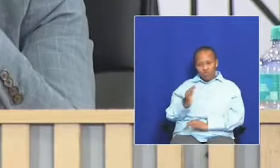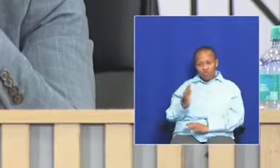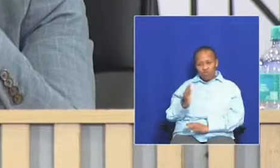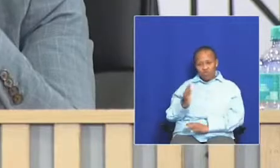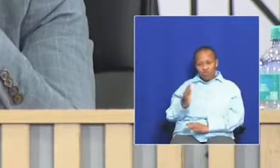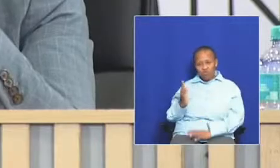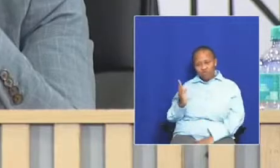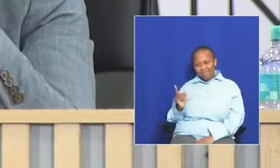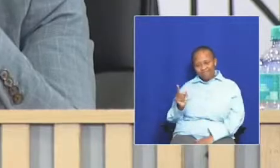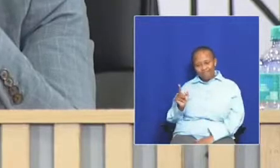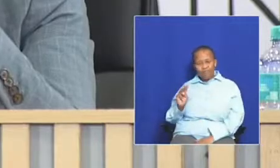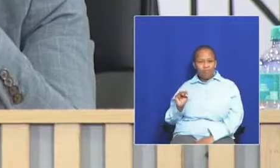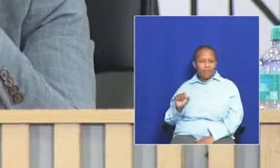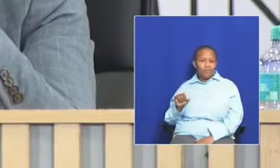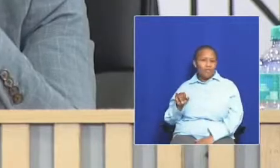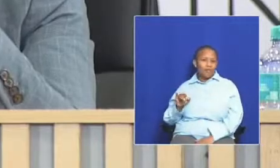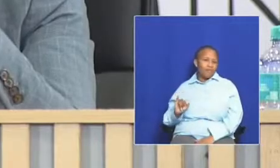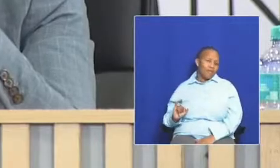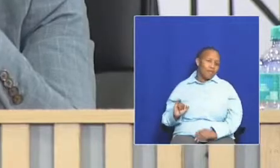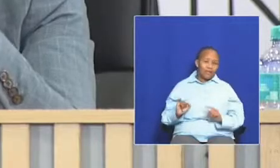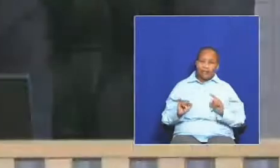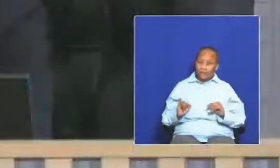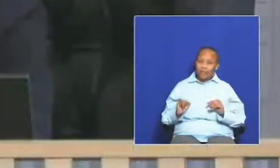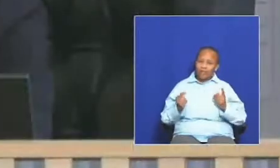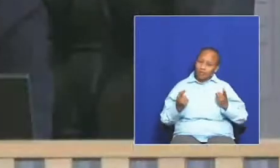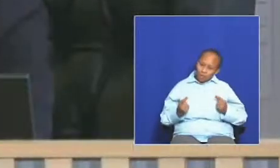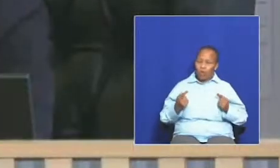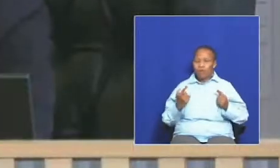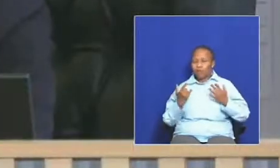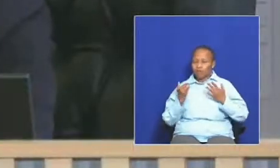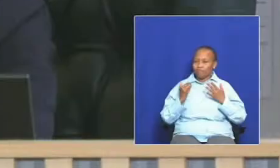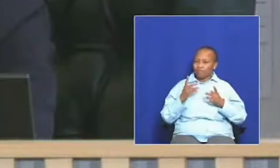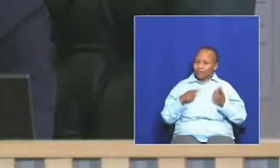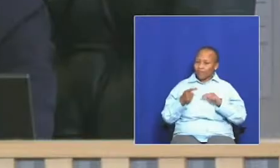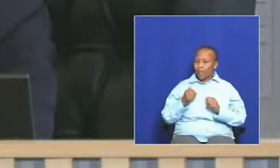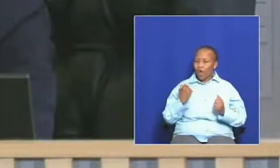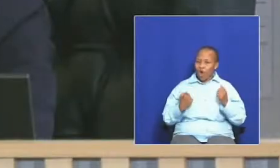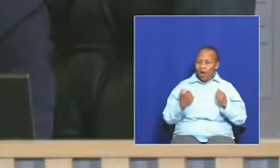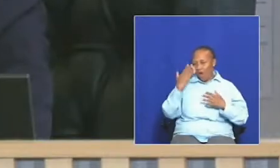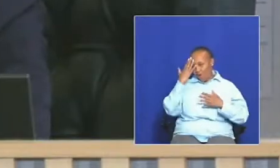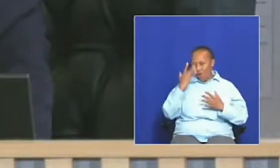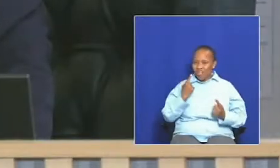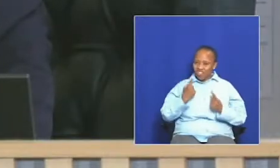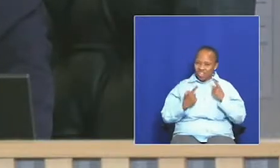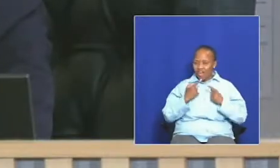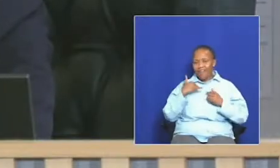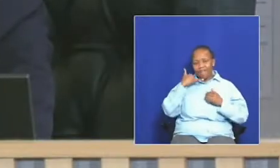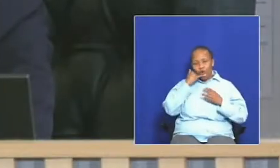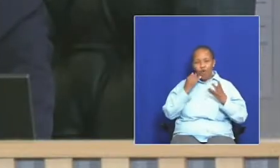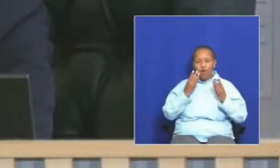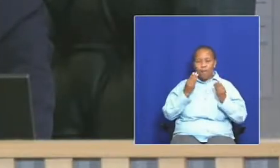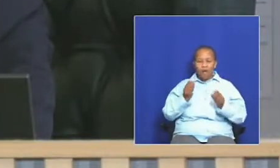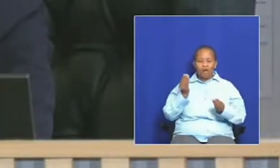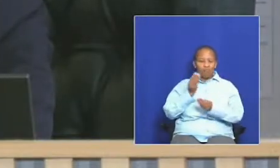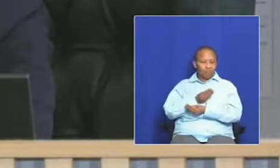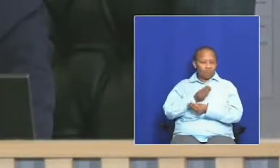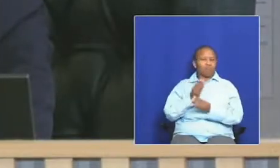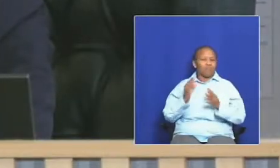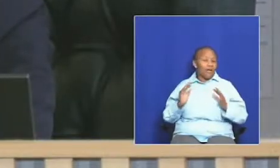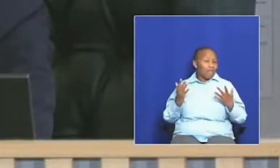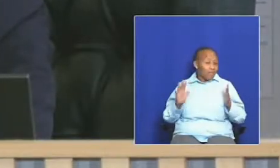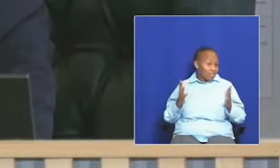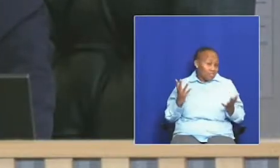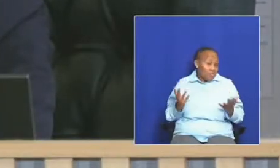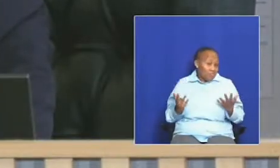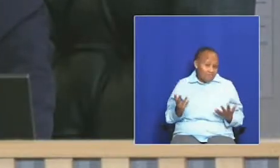sell a car. So they do know each other. They must have each other's numbers. You have to have an explanation why